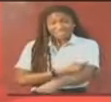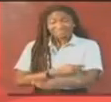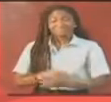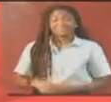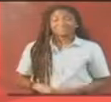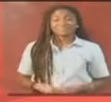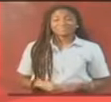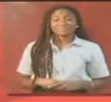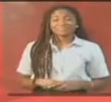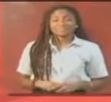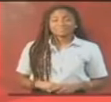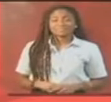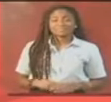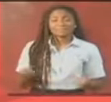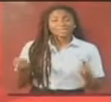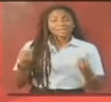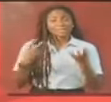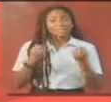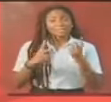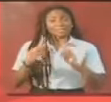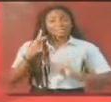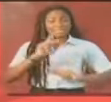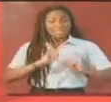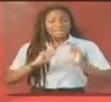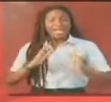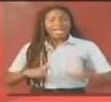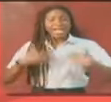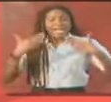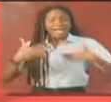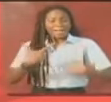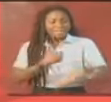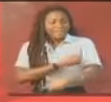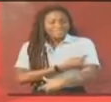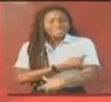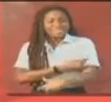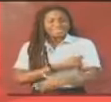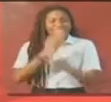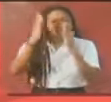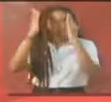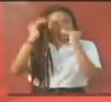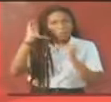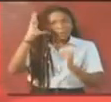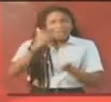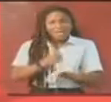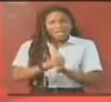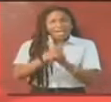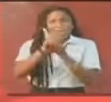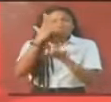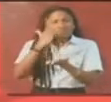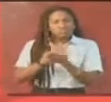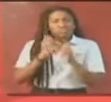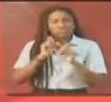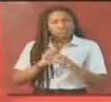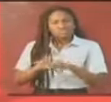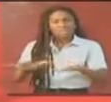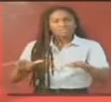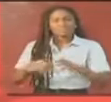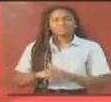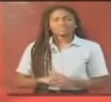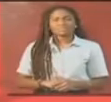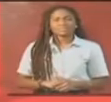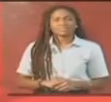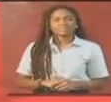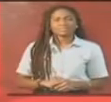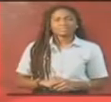felt relief at the vaccine rollout and the hope that it poses for curbing the spread. However, the recent surge in cases